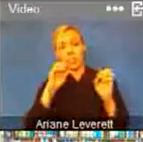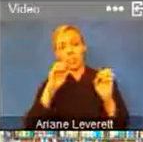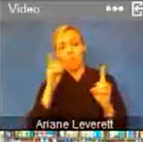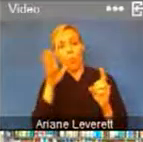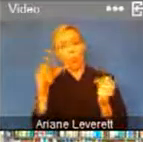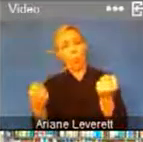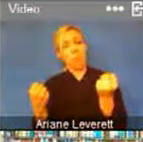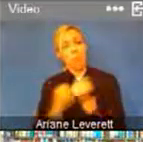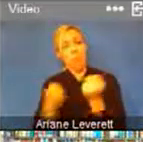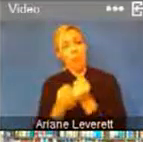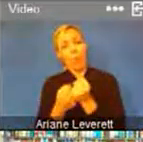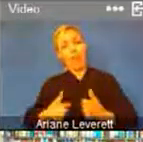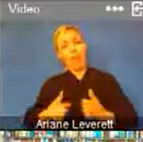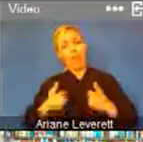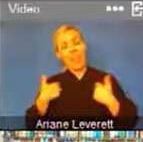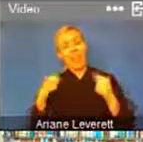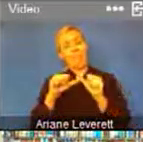enrollment rates.